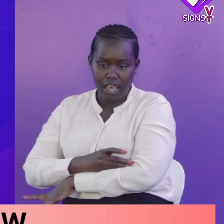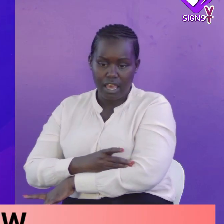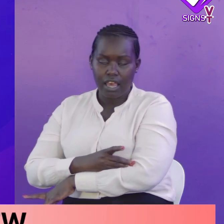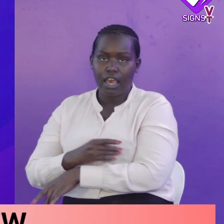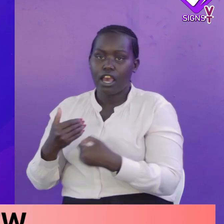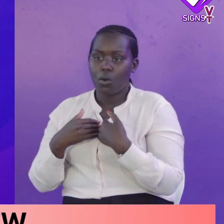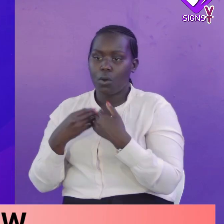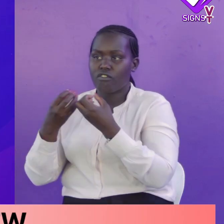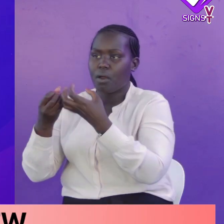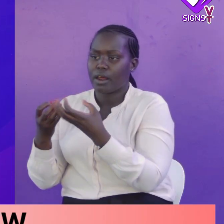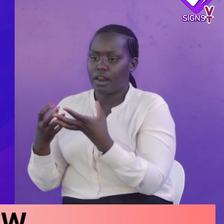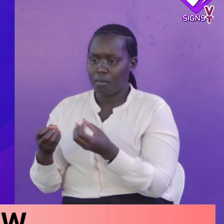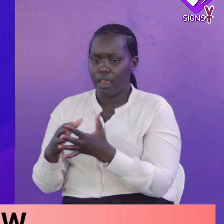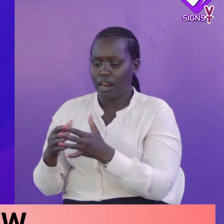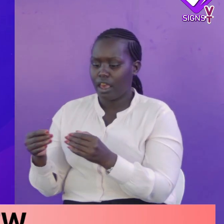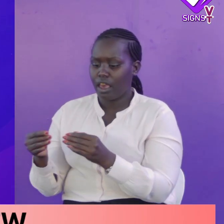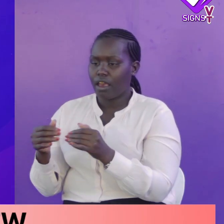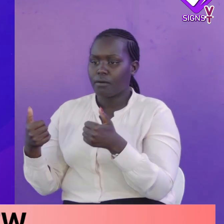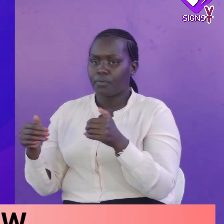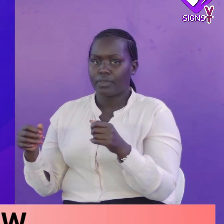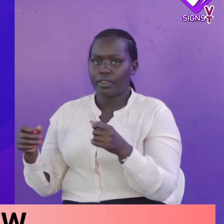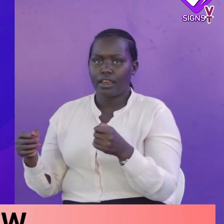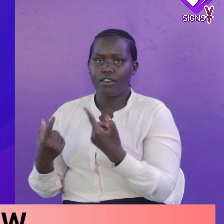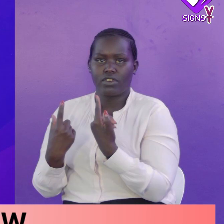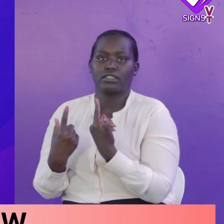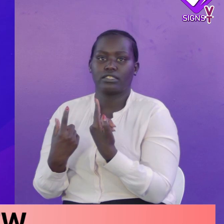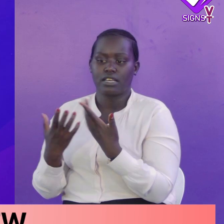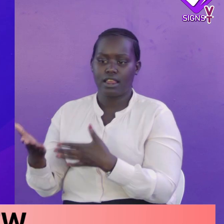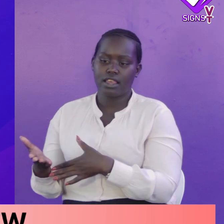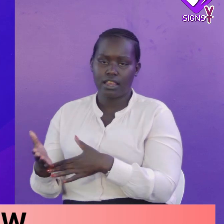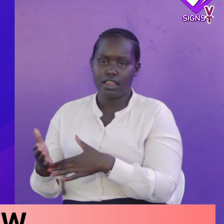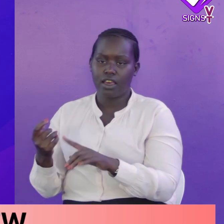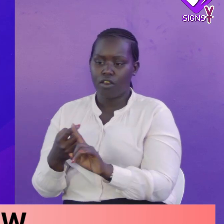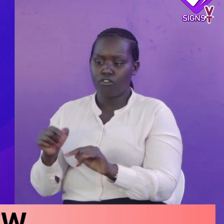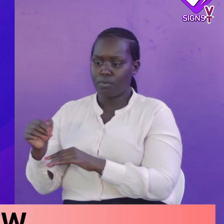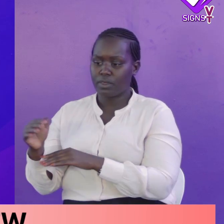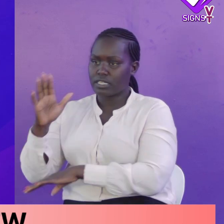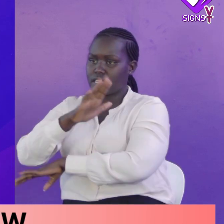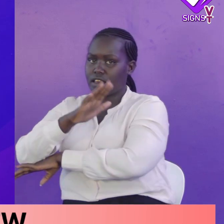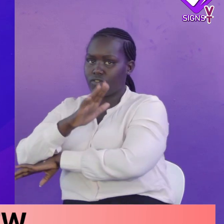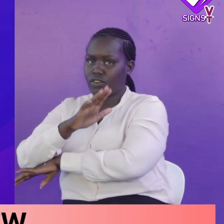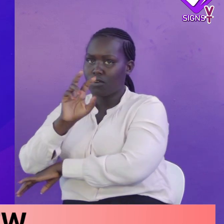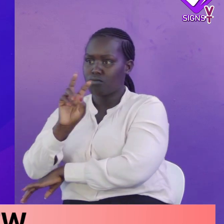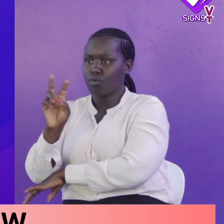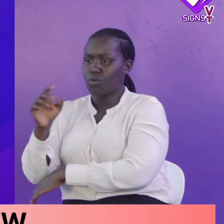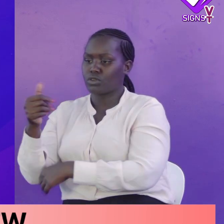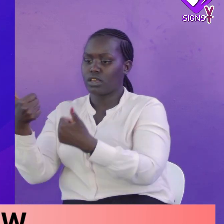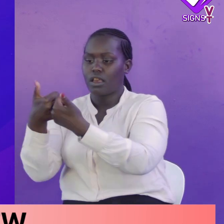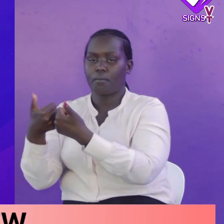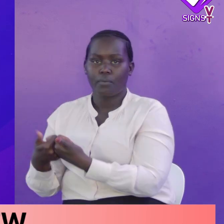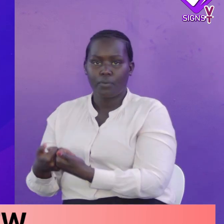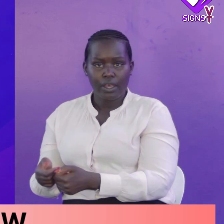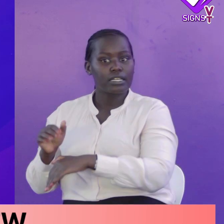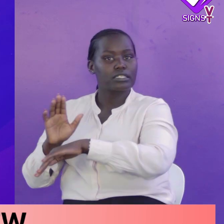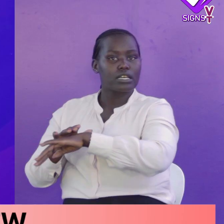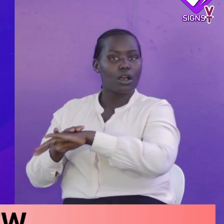many outfield events lined for us. So from this evening we shall be watching these games, and it is a good